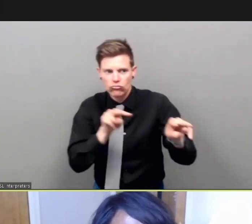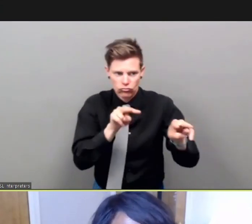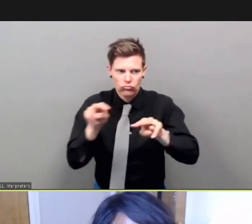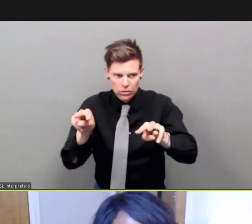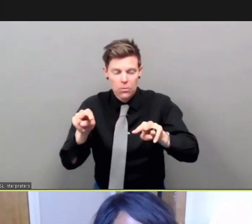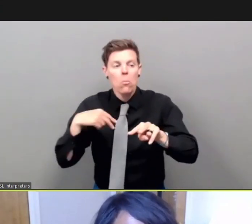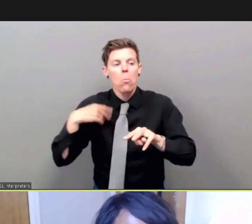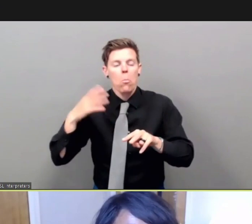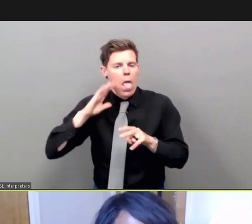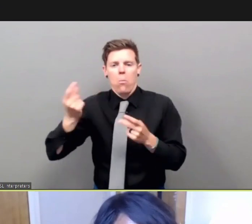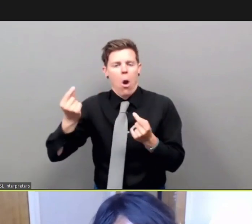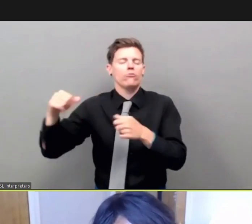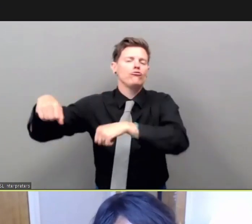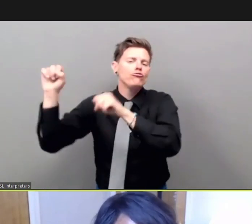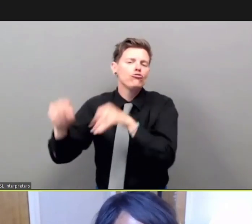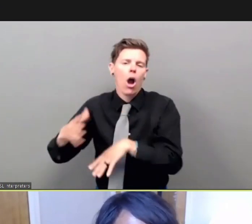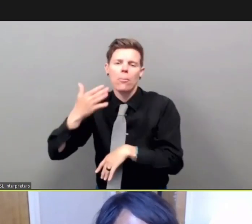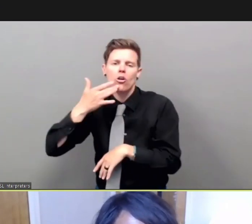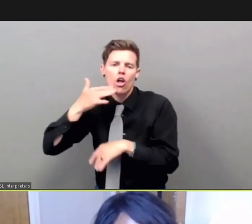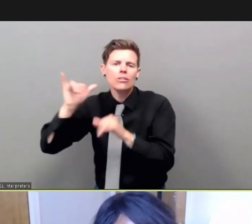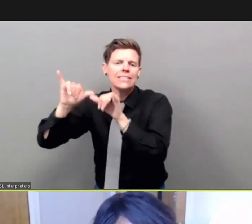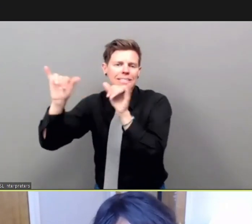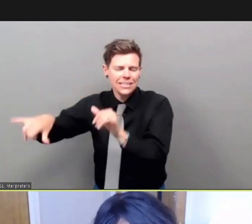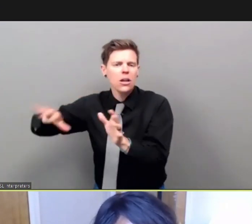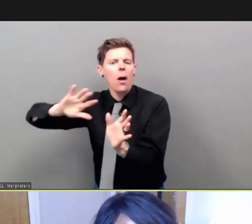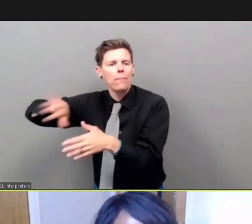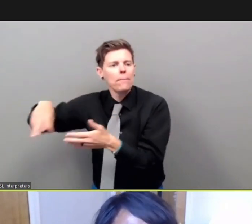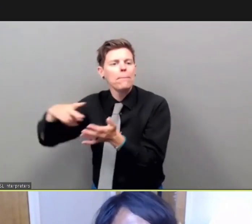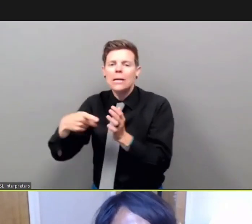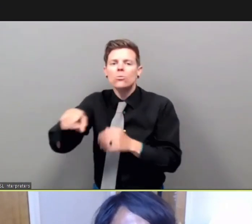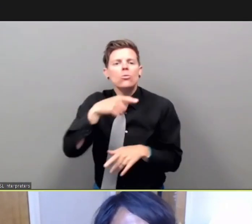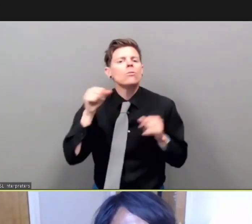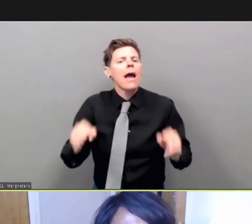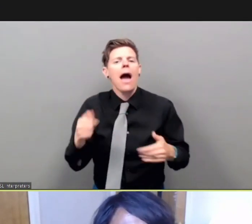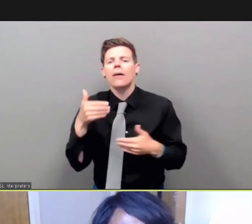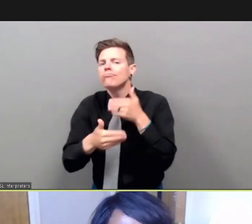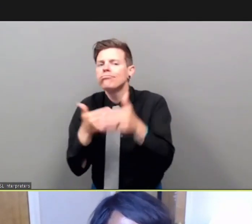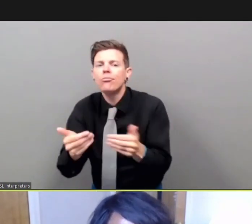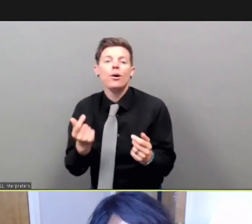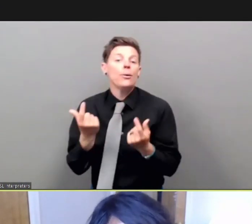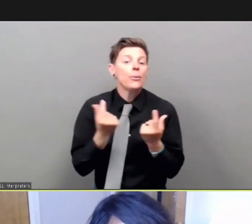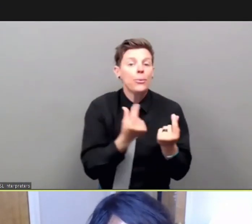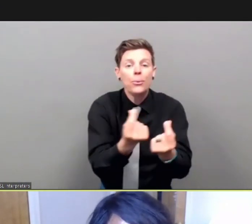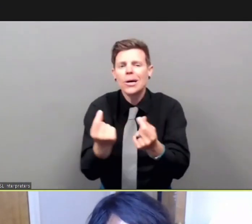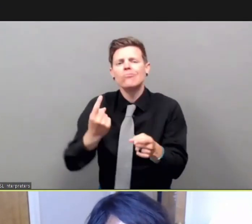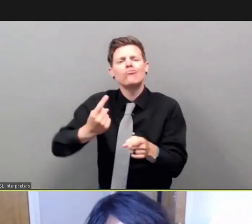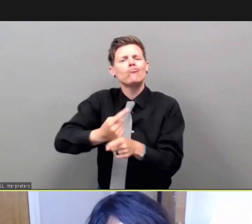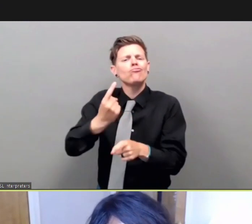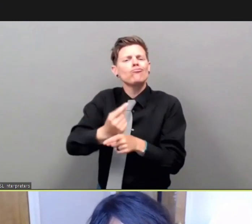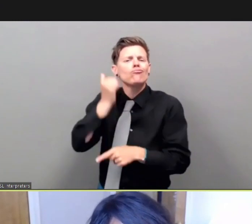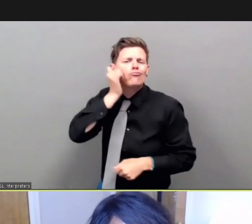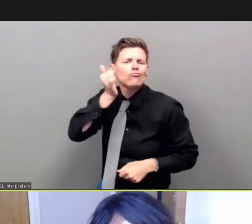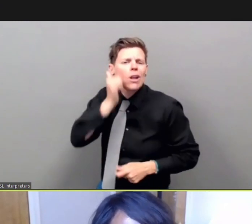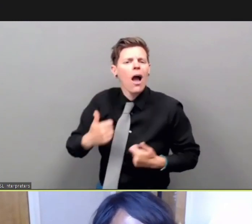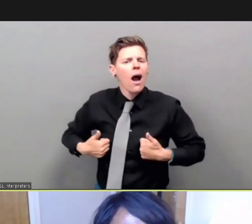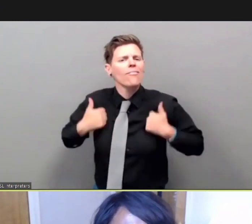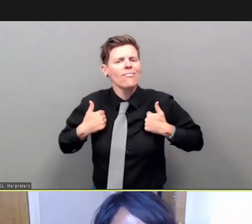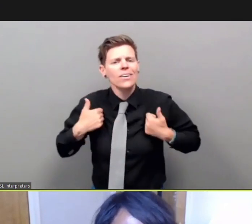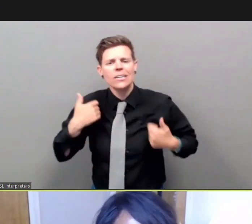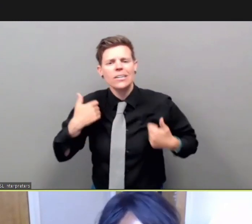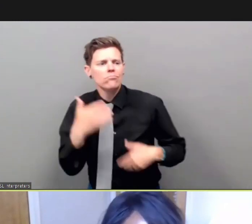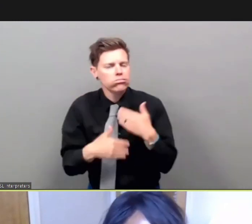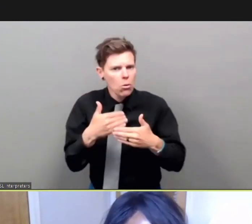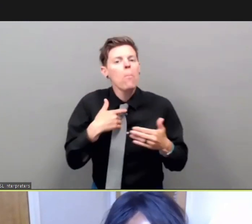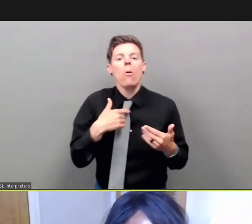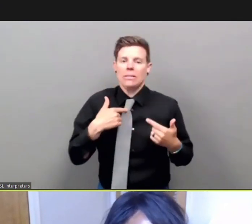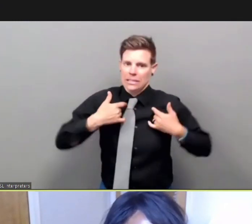people will be free to go about and do their activities safely. And then we want to evaluate ongoing what makes sense to keep